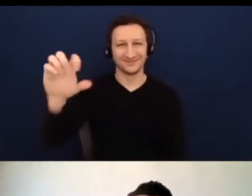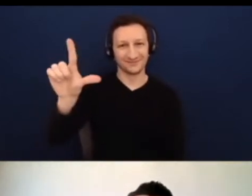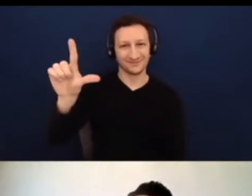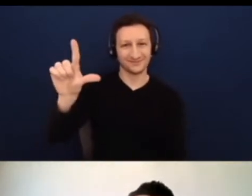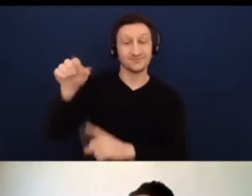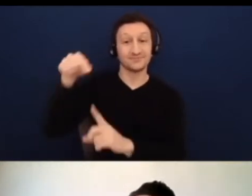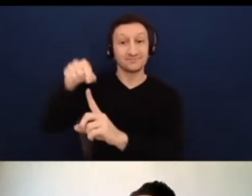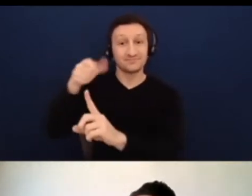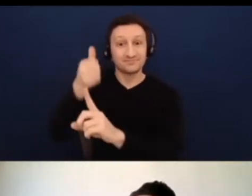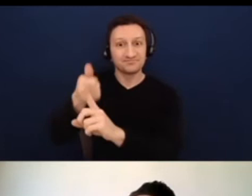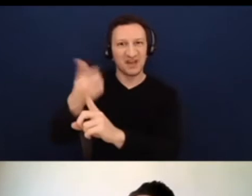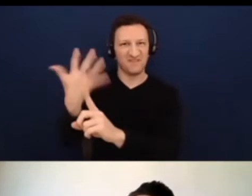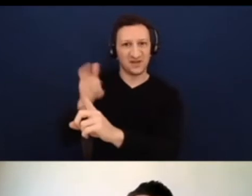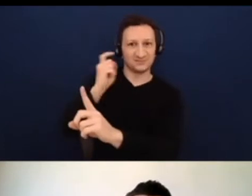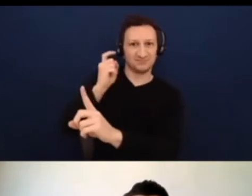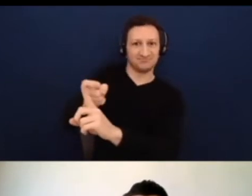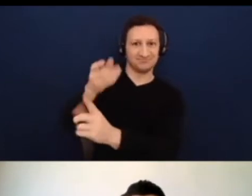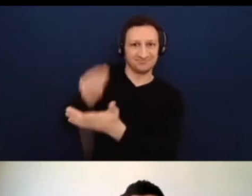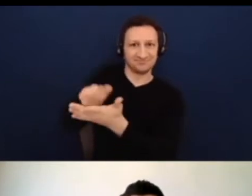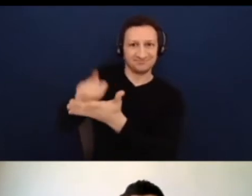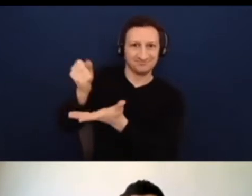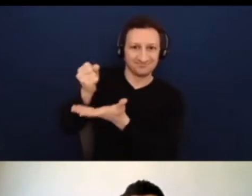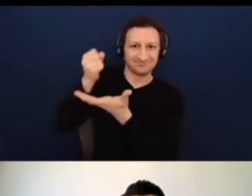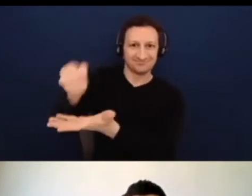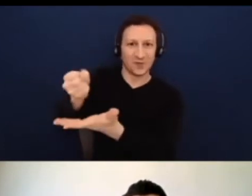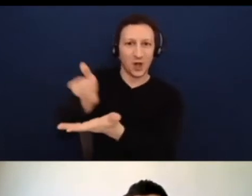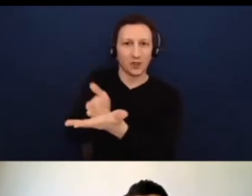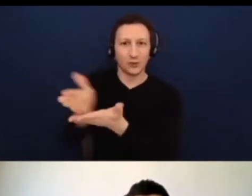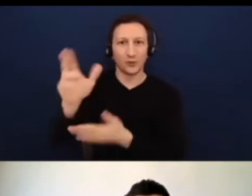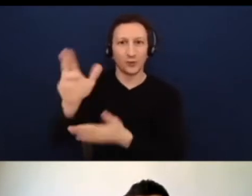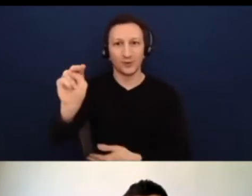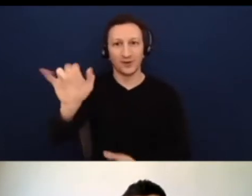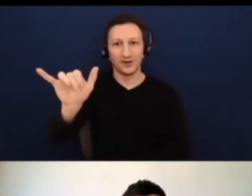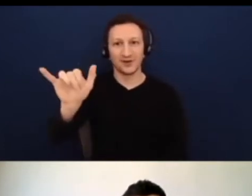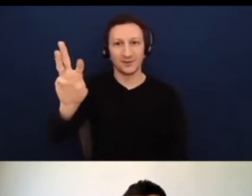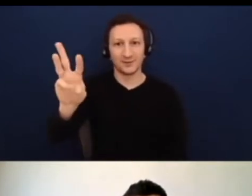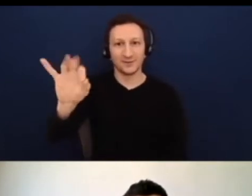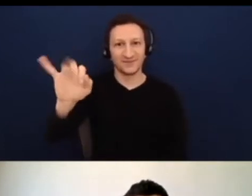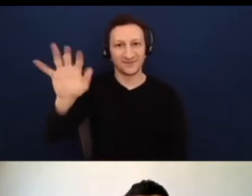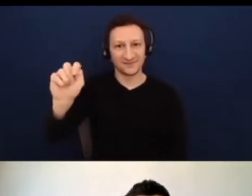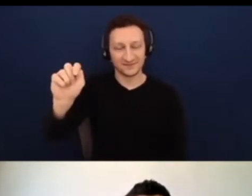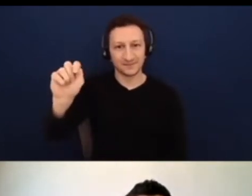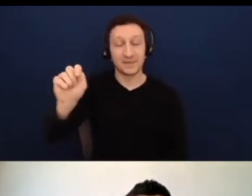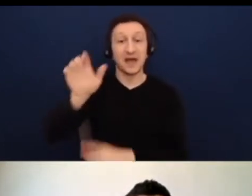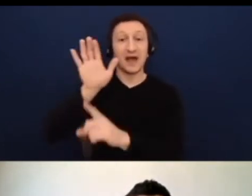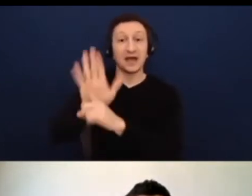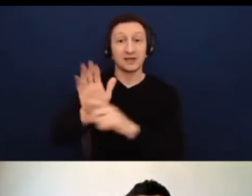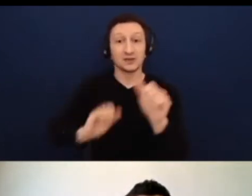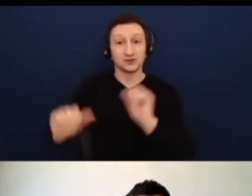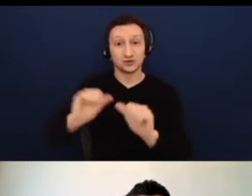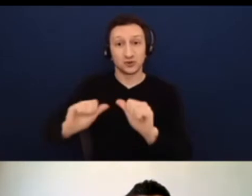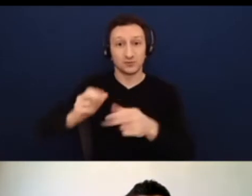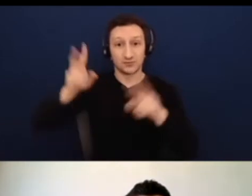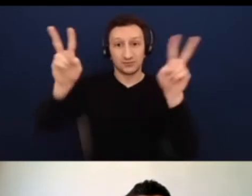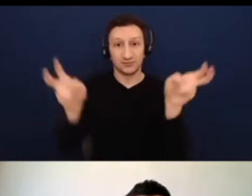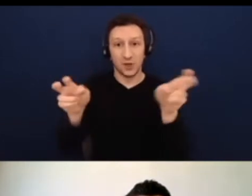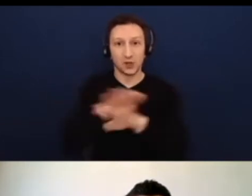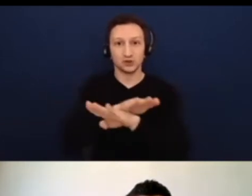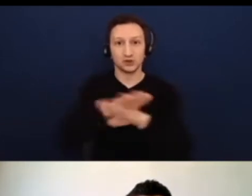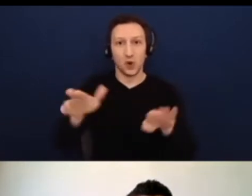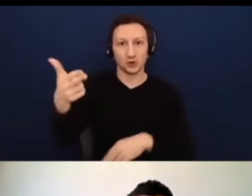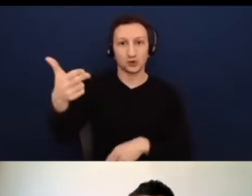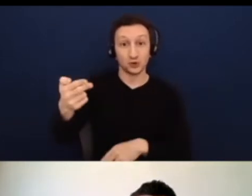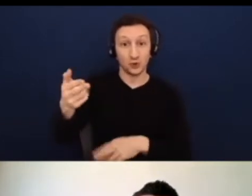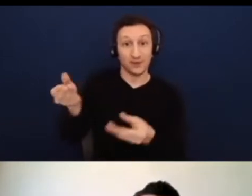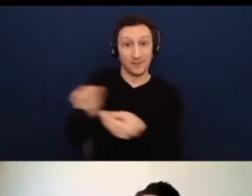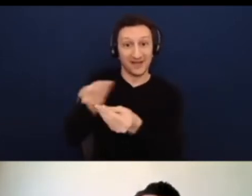of my NIWIF grant for audio description for his web series called Don't Shoot the Messenger. So I want to thank